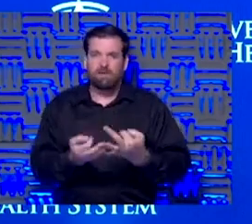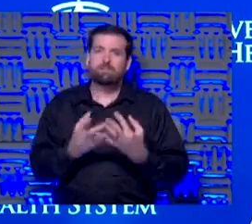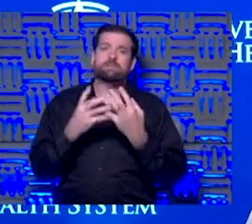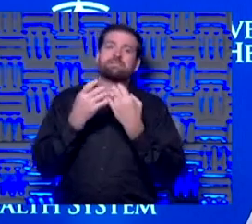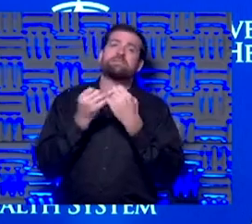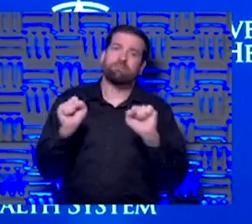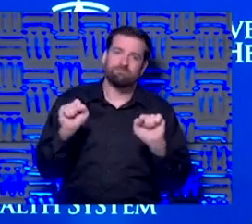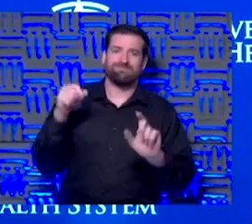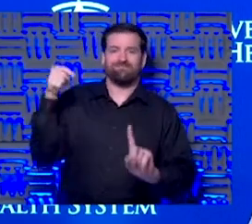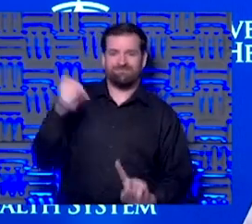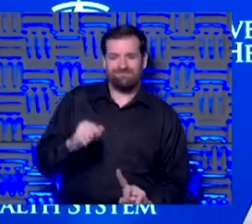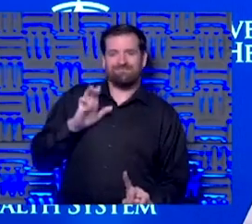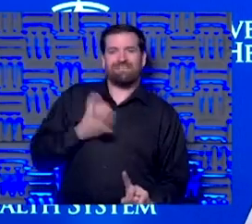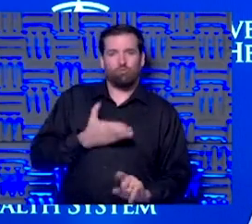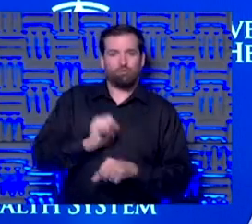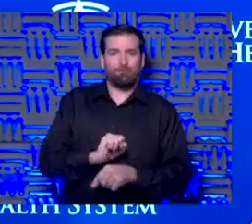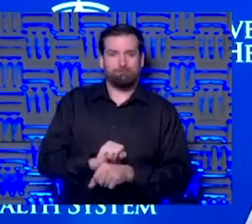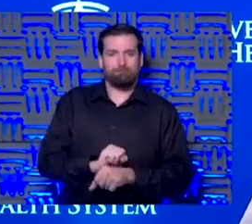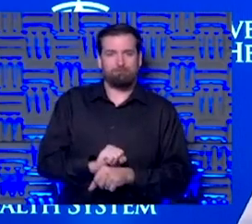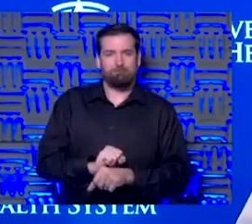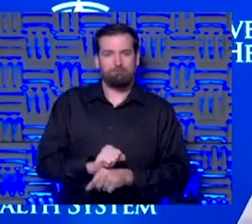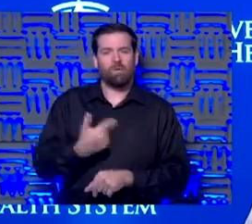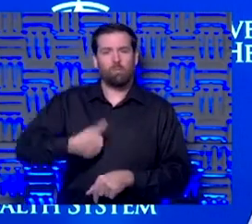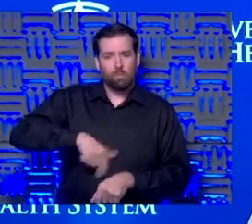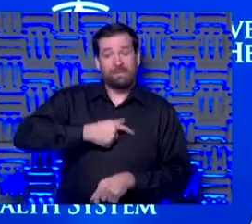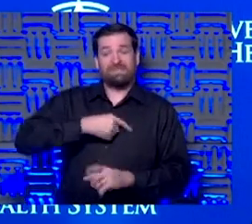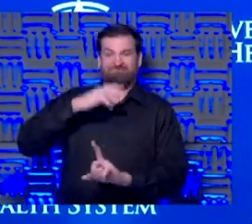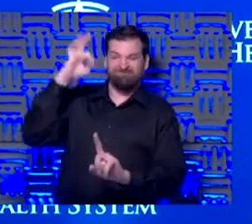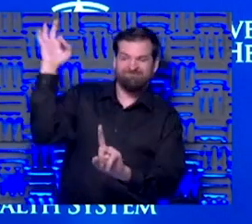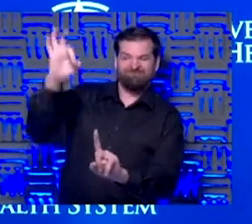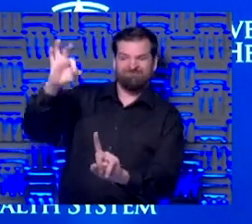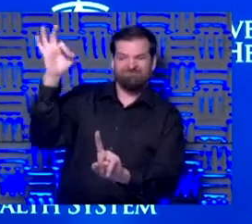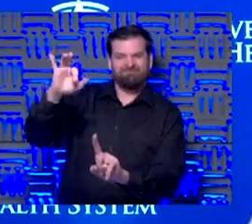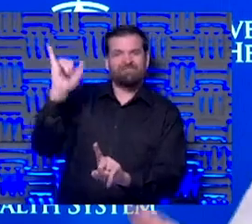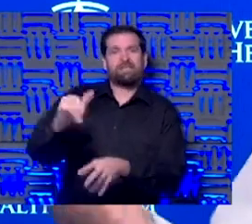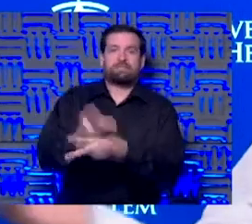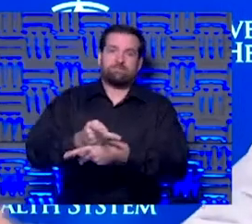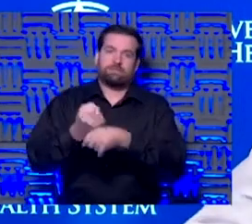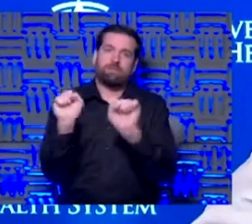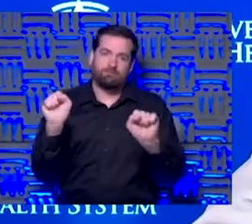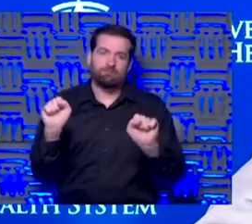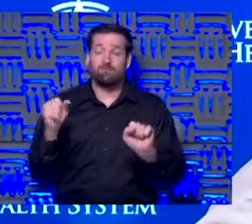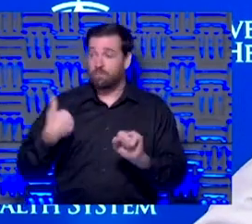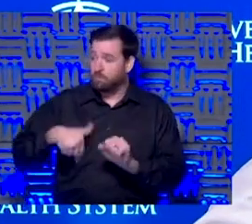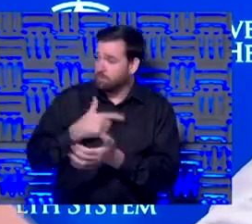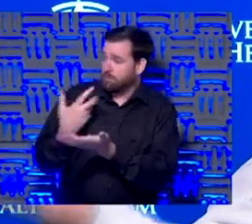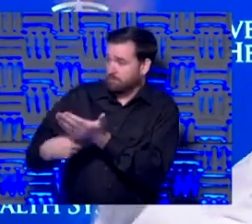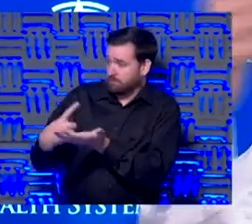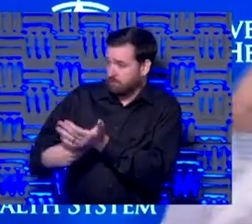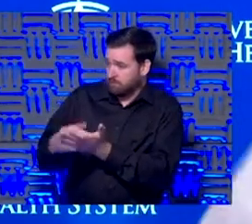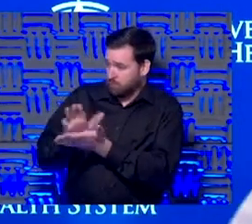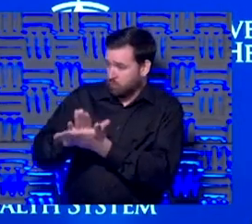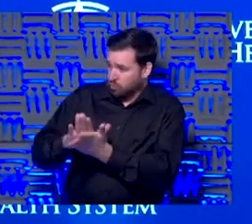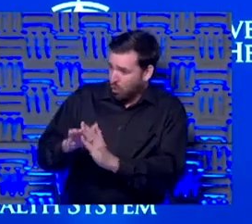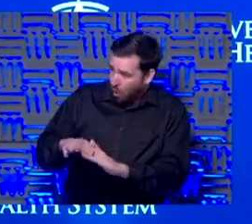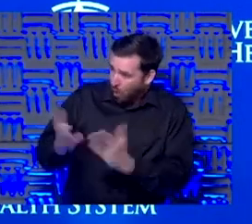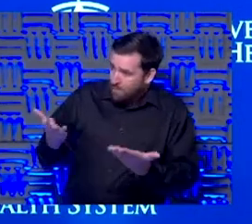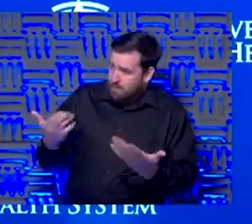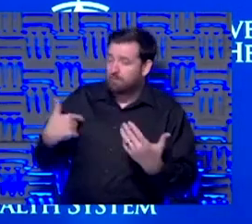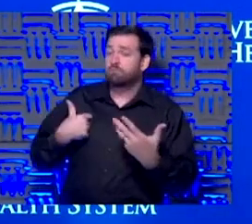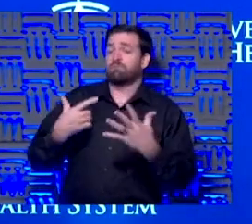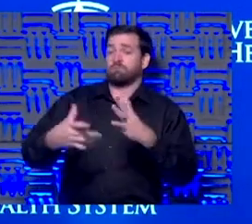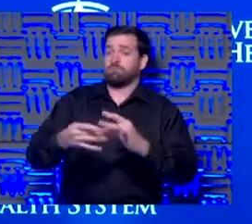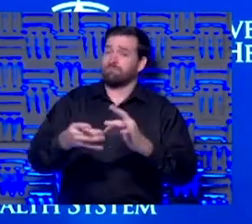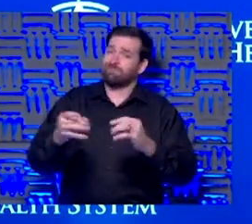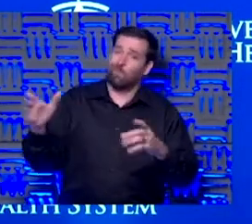safe. That's our job. That's what we preach. And that's what we're going to keep on saying. Yeah. So when we talk about schools reopening, what we have tried to say the